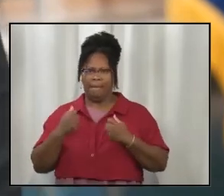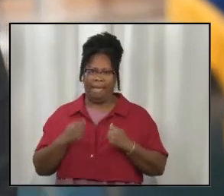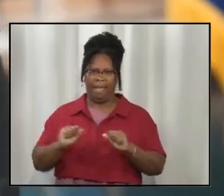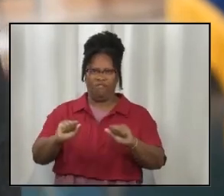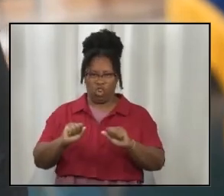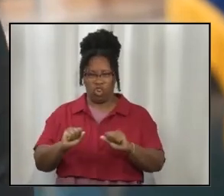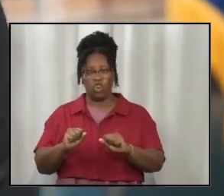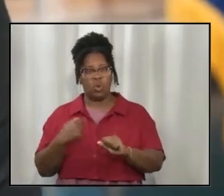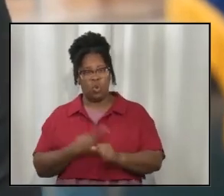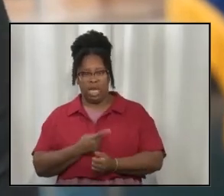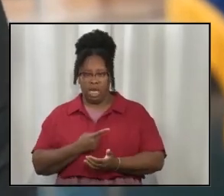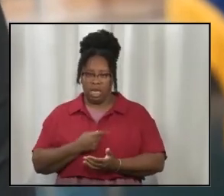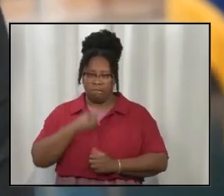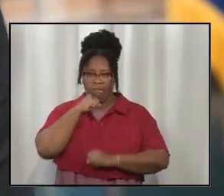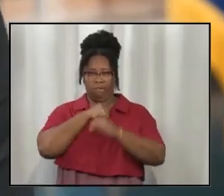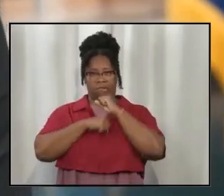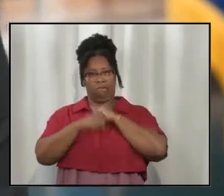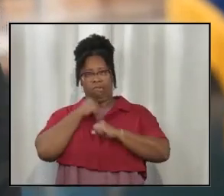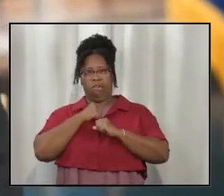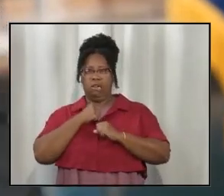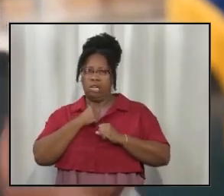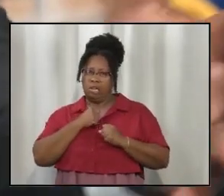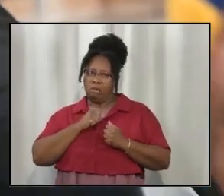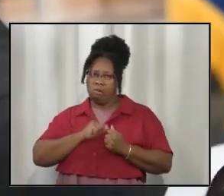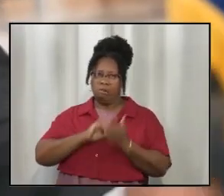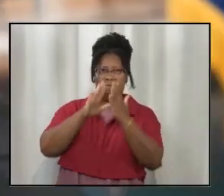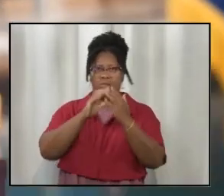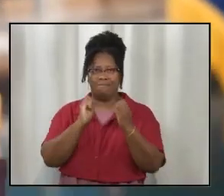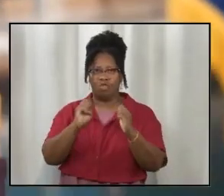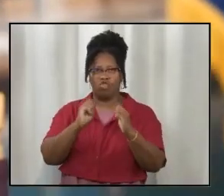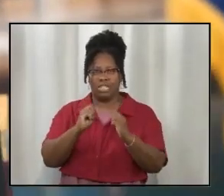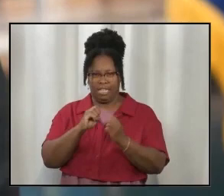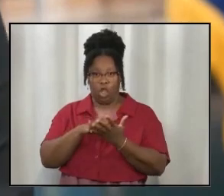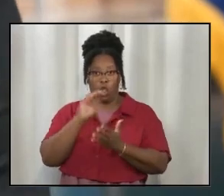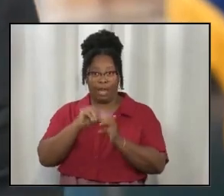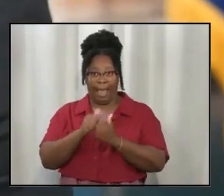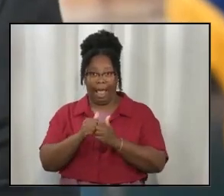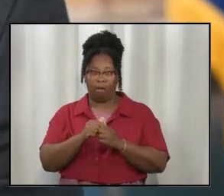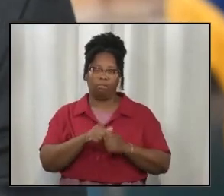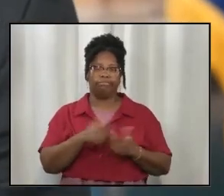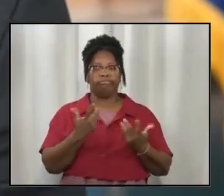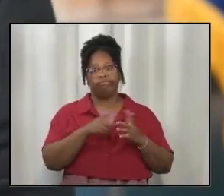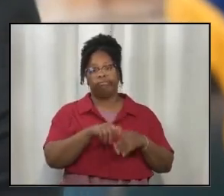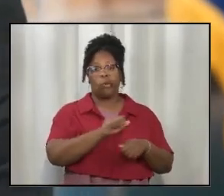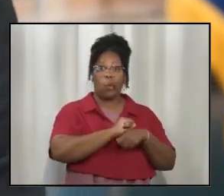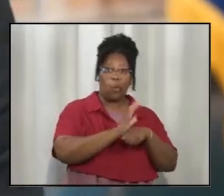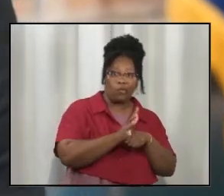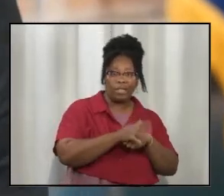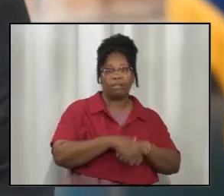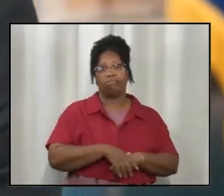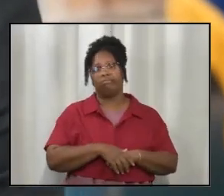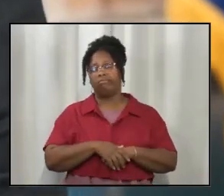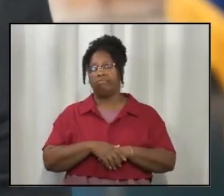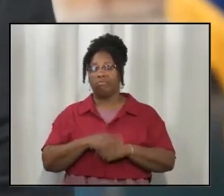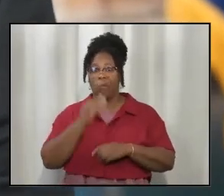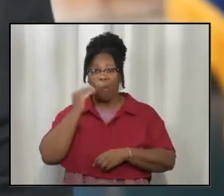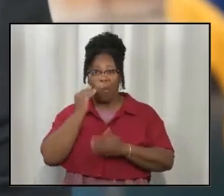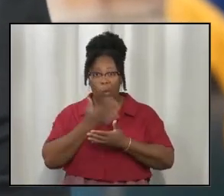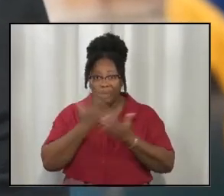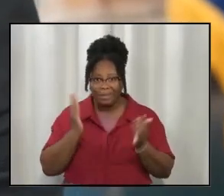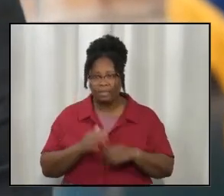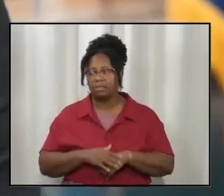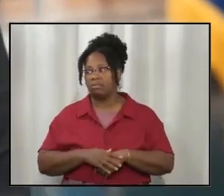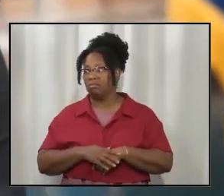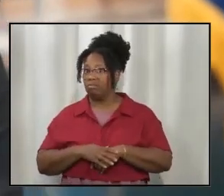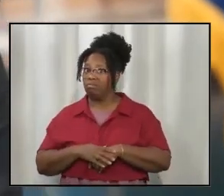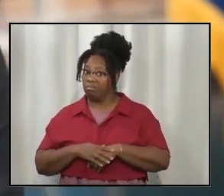more resiliency to address emergencies, from our COVID-19 emergency, our local emergency on homelessness, and if